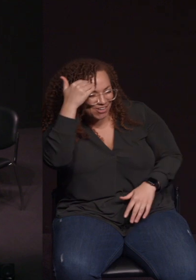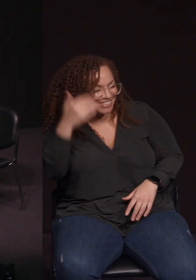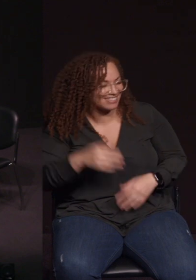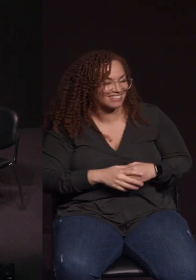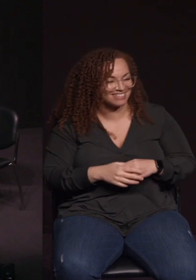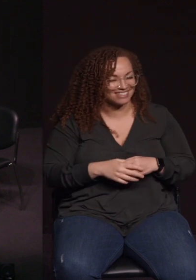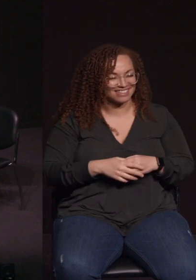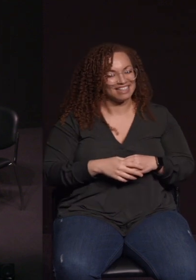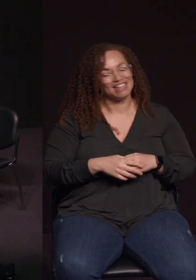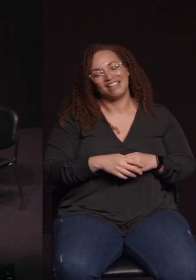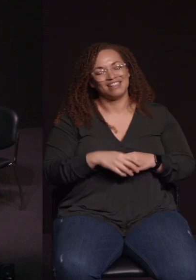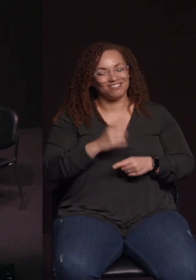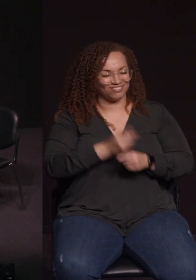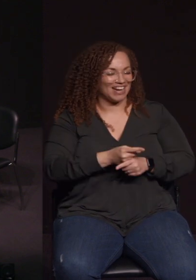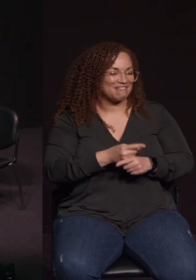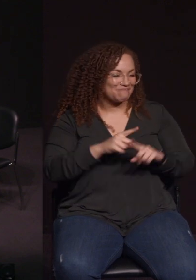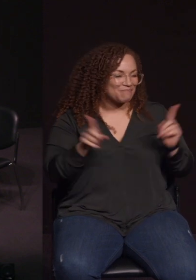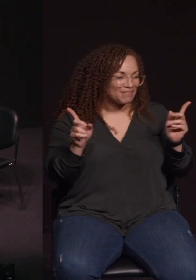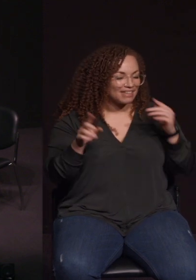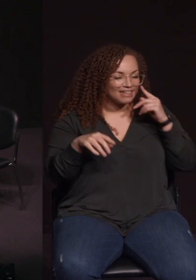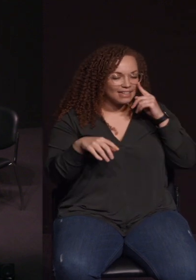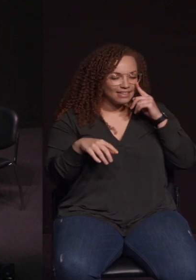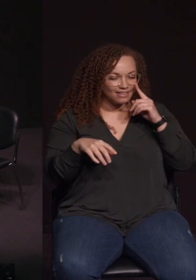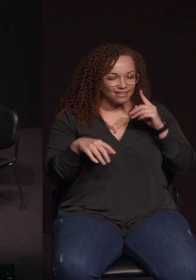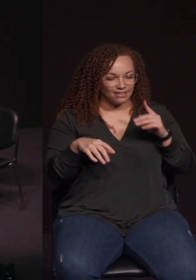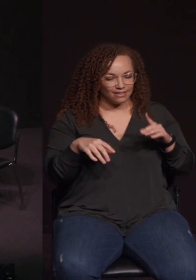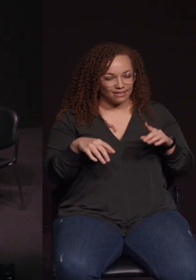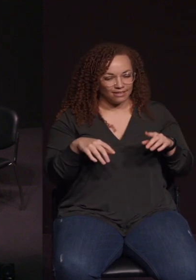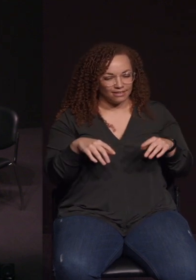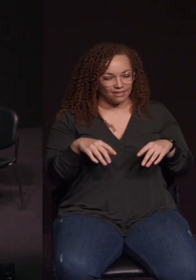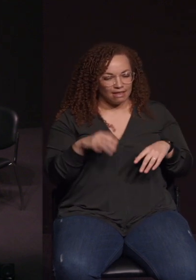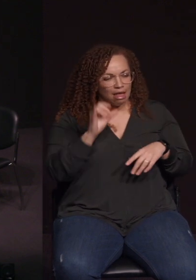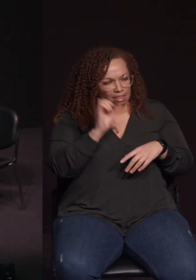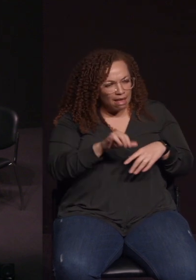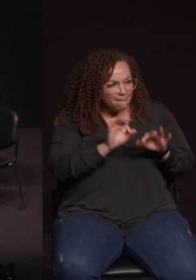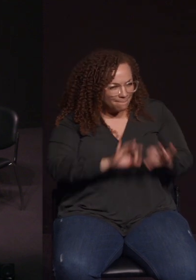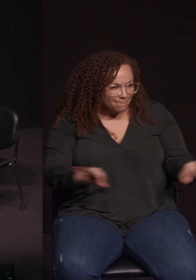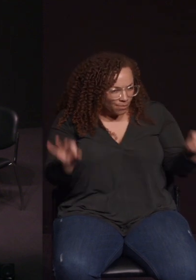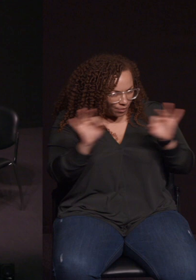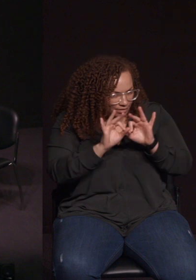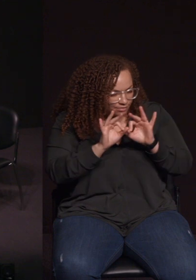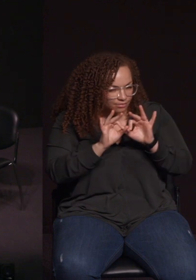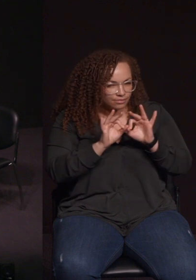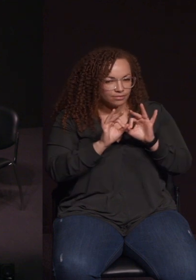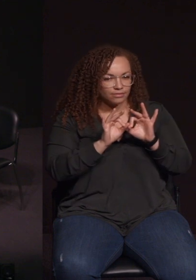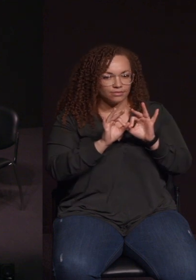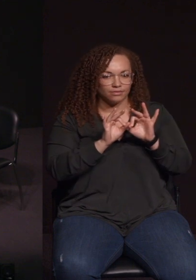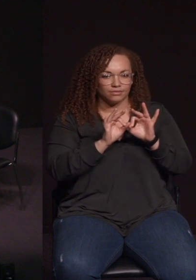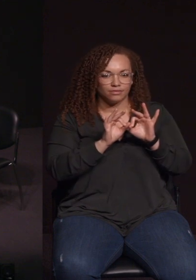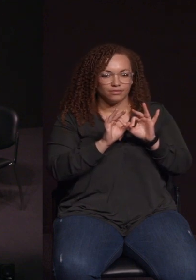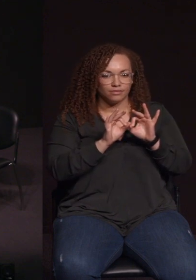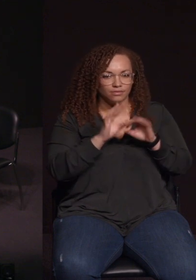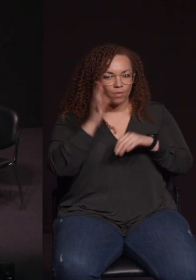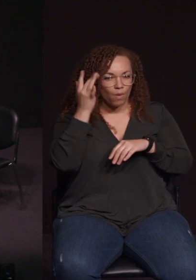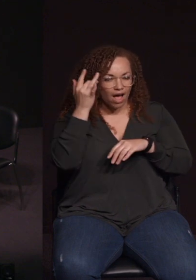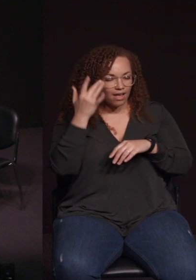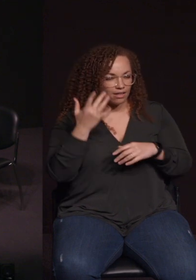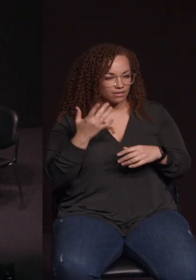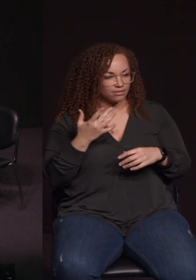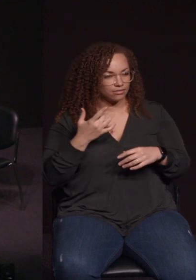But right. But the significance of that is that, you know, we